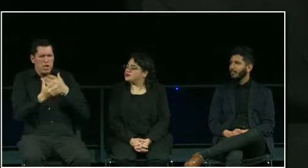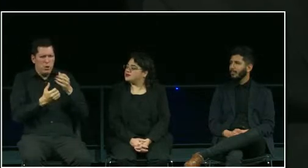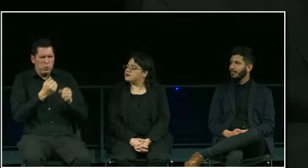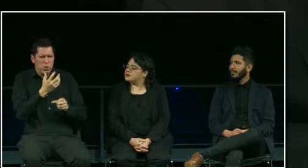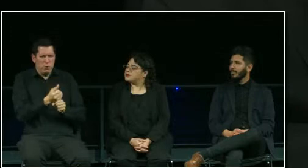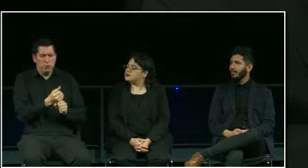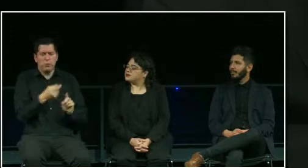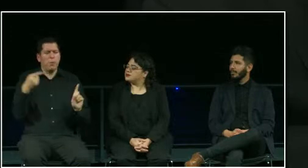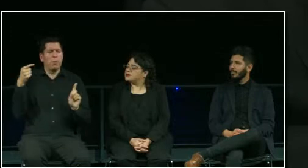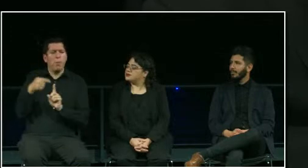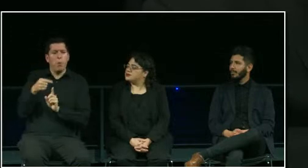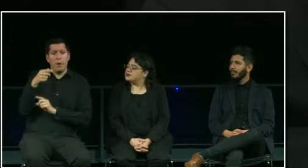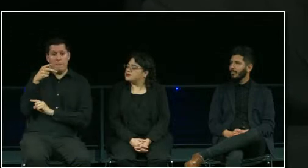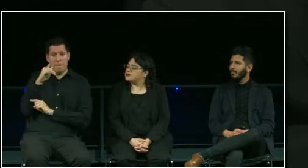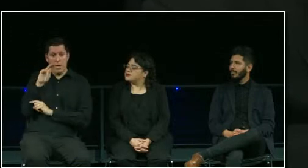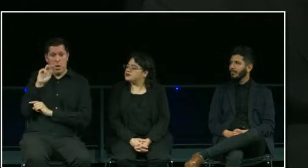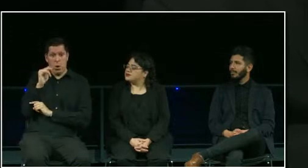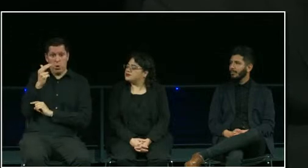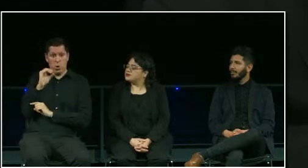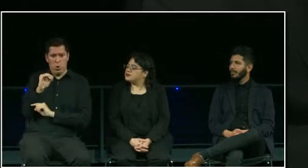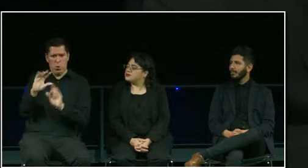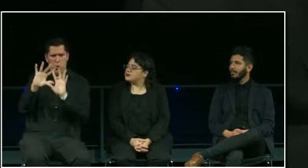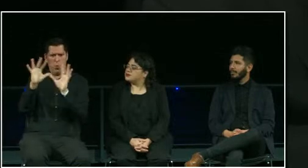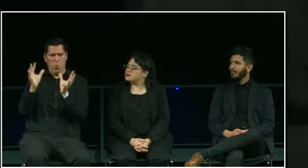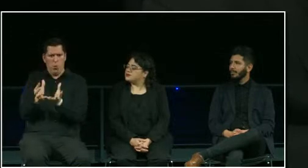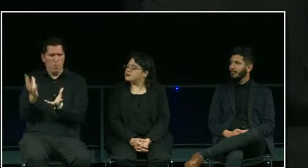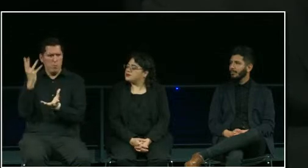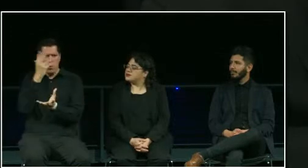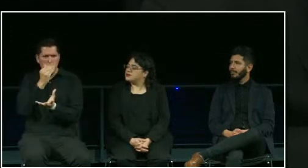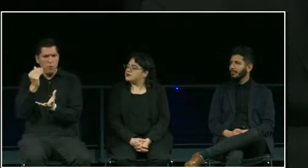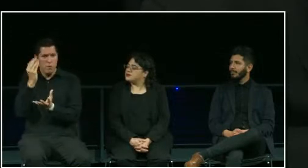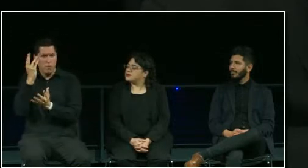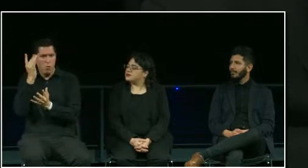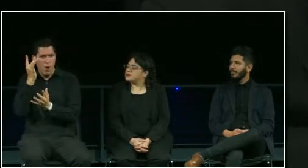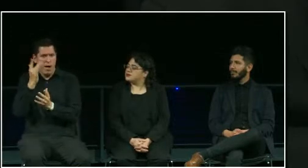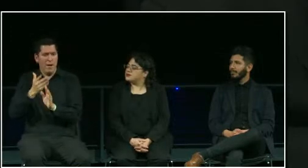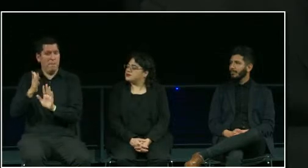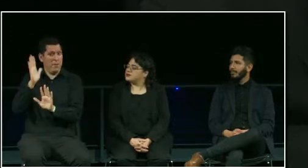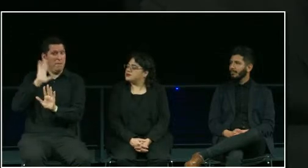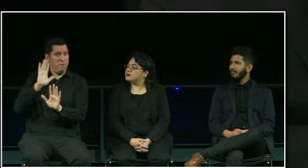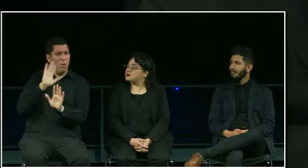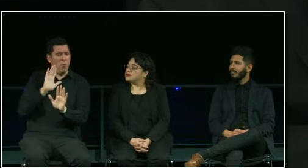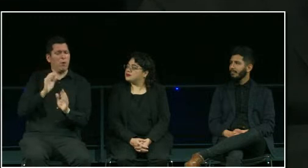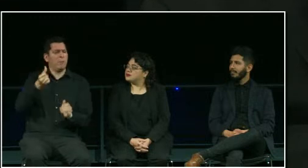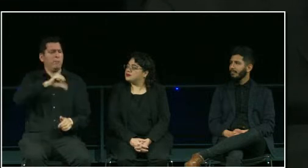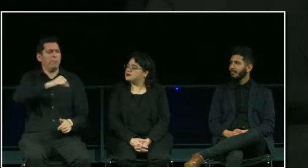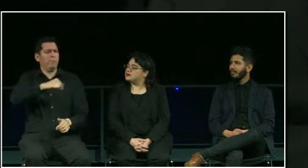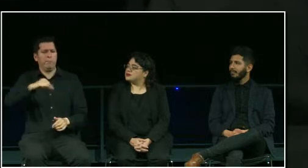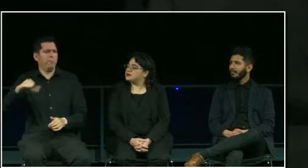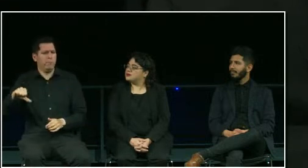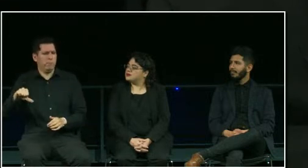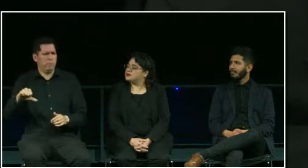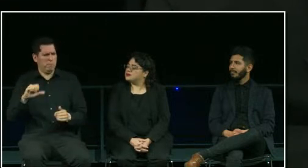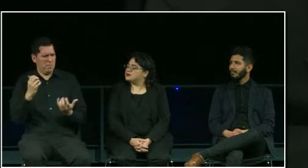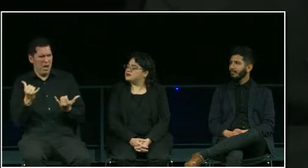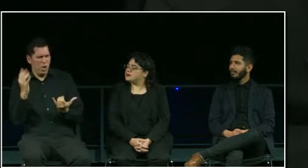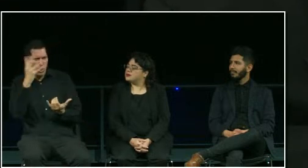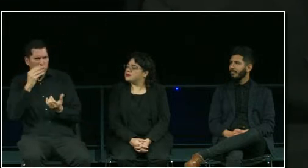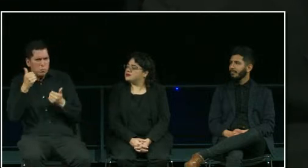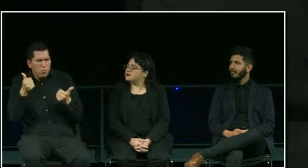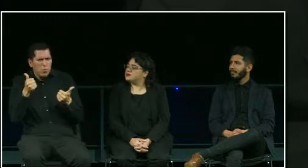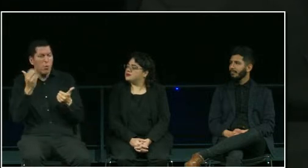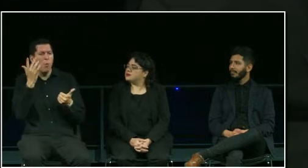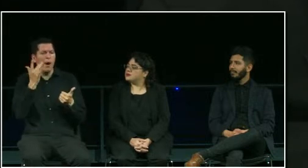the beautiful thing it is were exactly the reasons why it was turned down. Because it dealt with